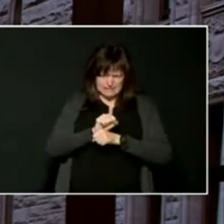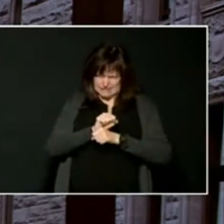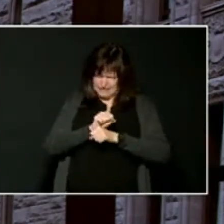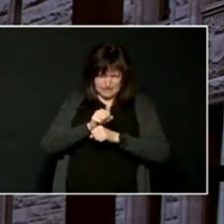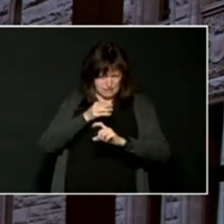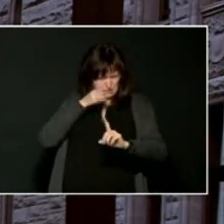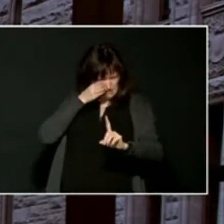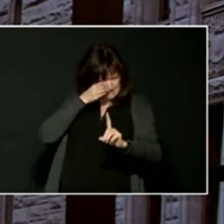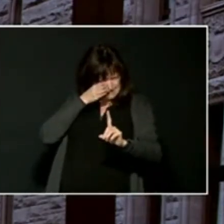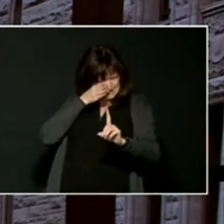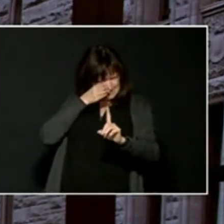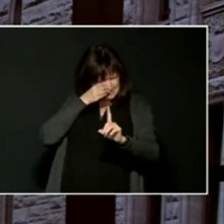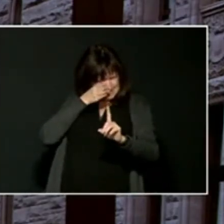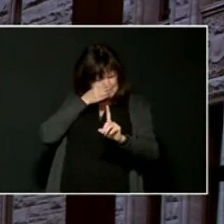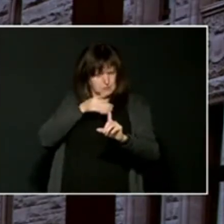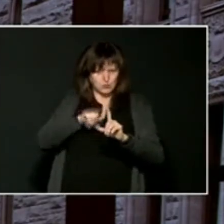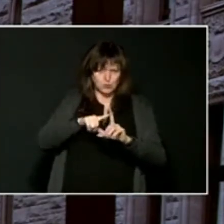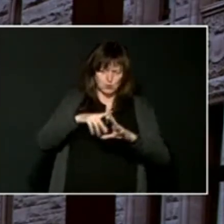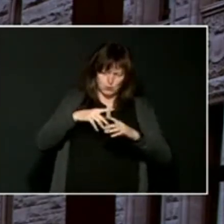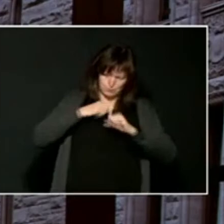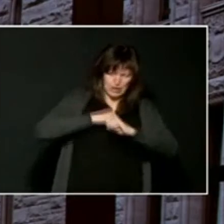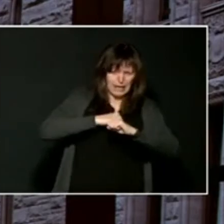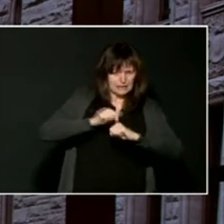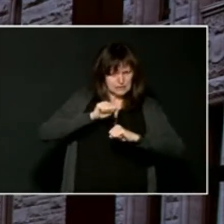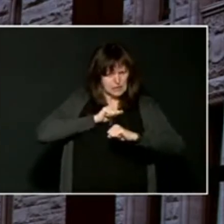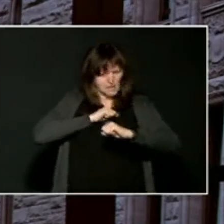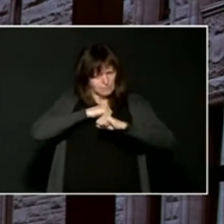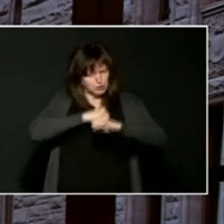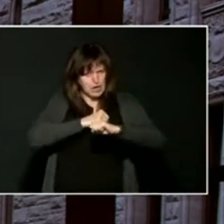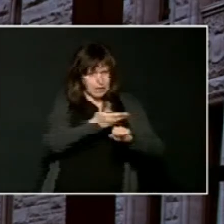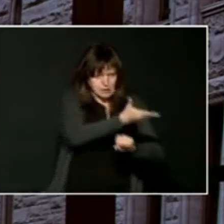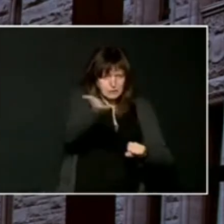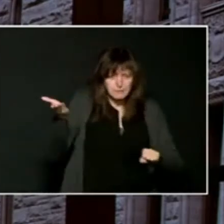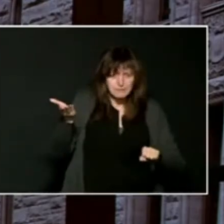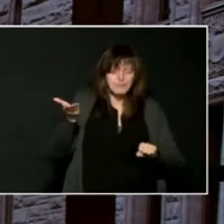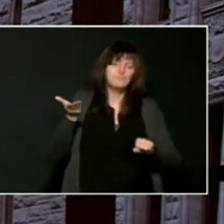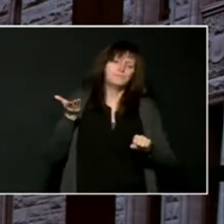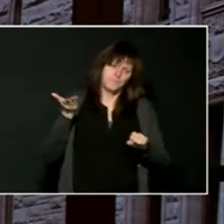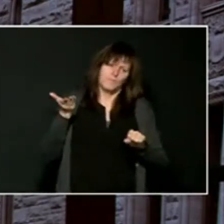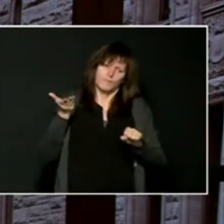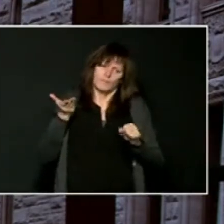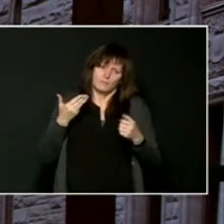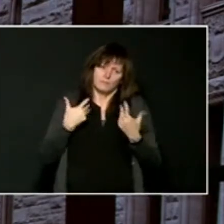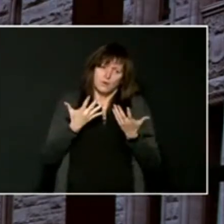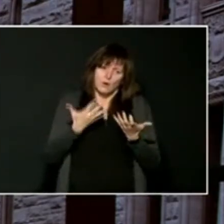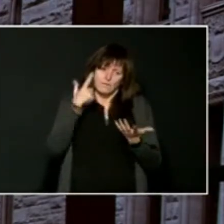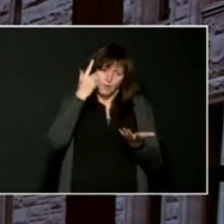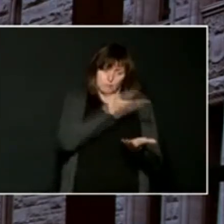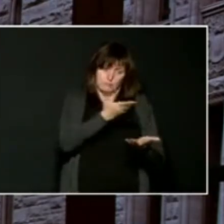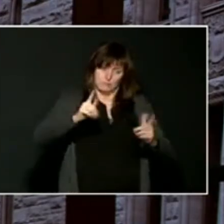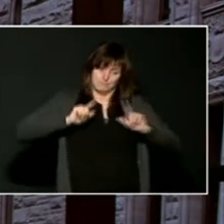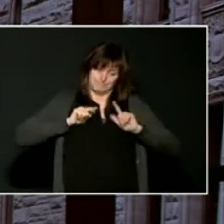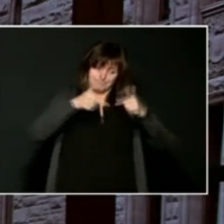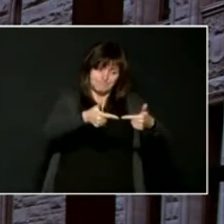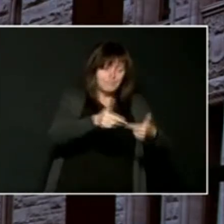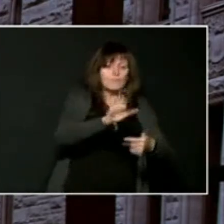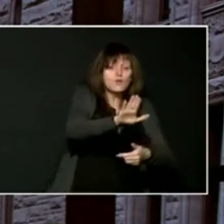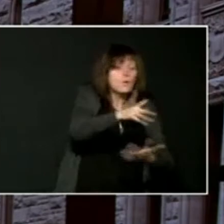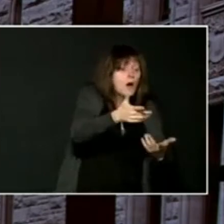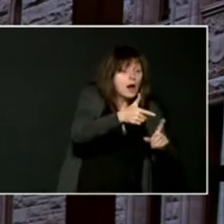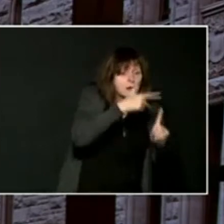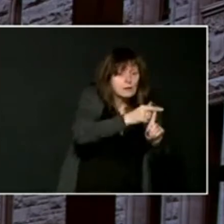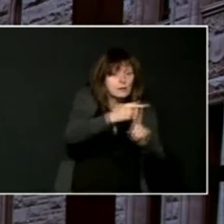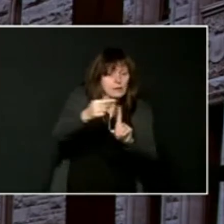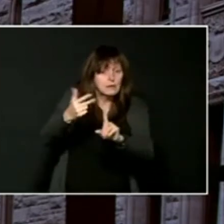protection, be stringent on that, and because while you wait for your vaccine, you can protect yourself, you can protect your family. If you do what's